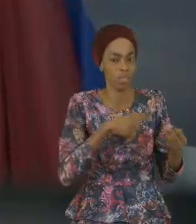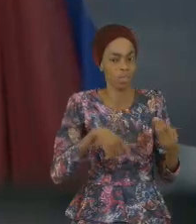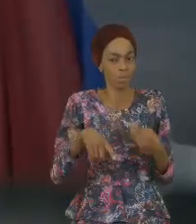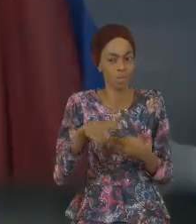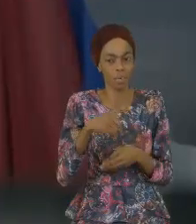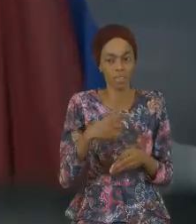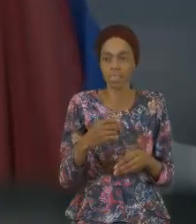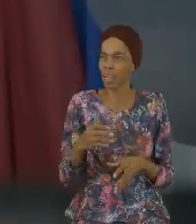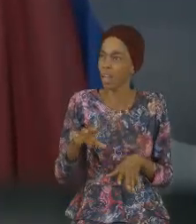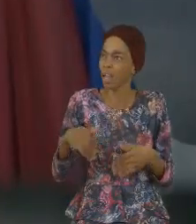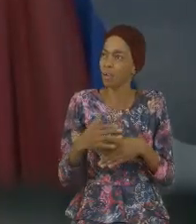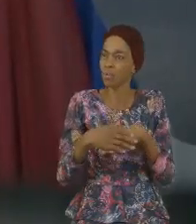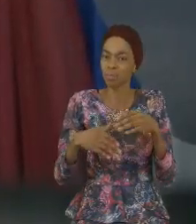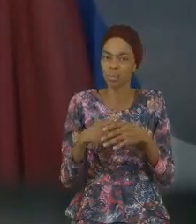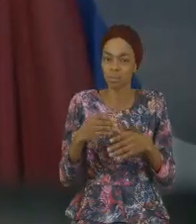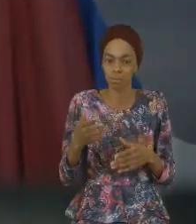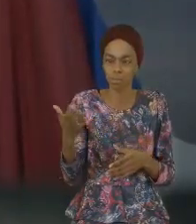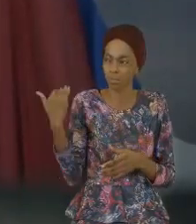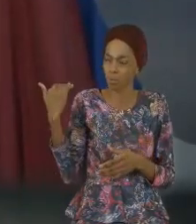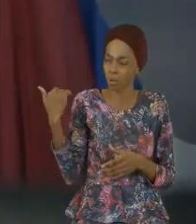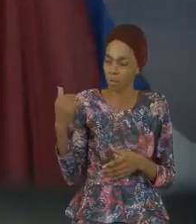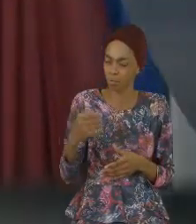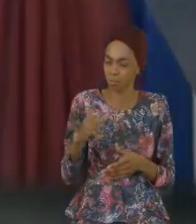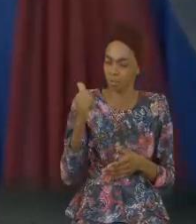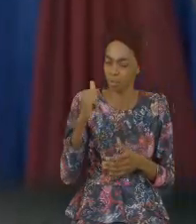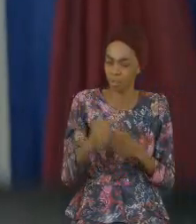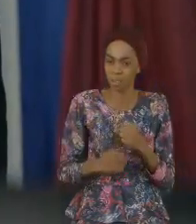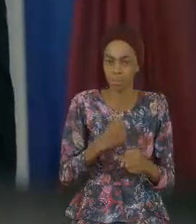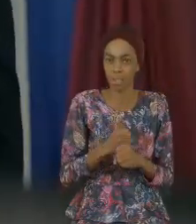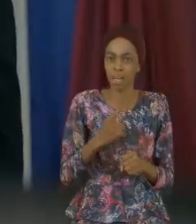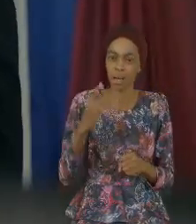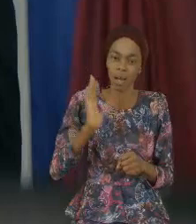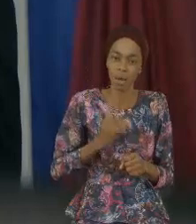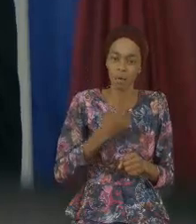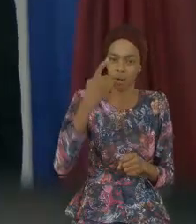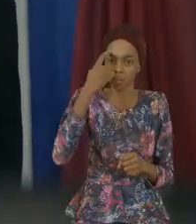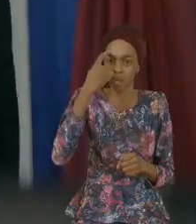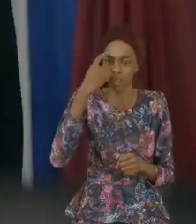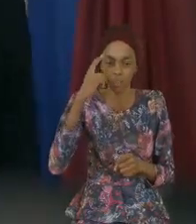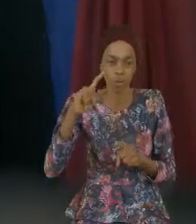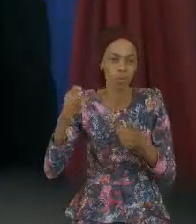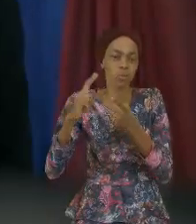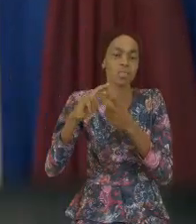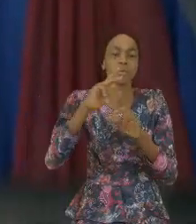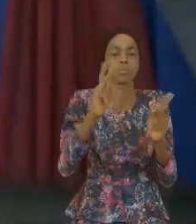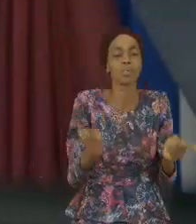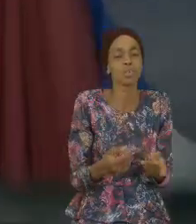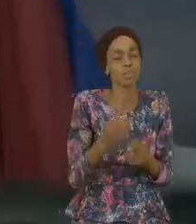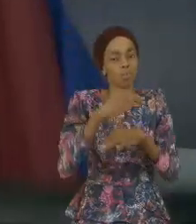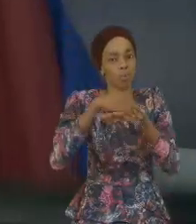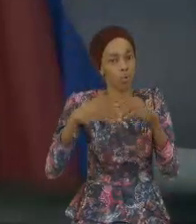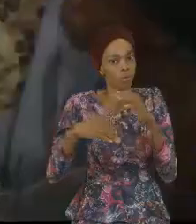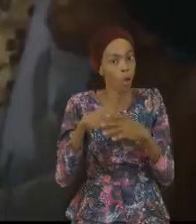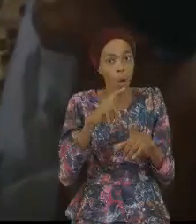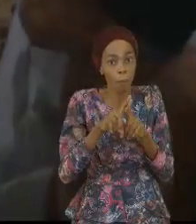comfortable was I 10 years ago? And our mind goes to the place of comfort. But if you're a